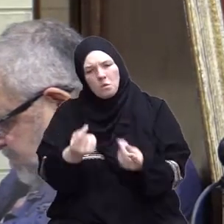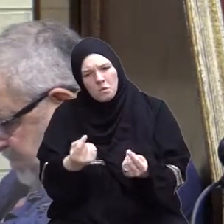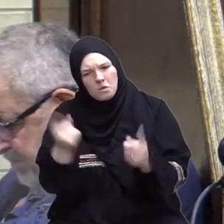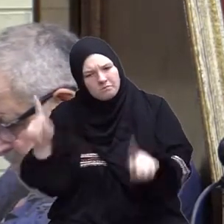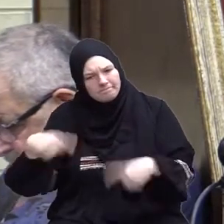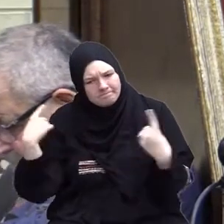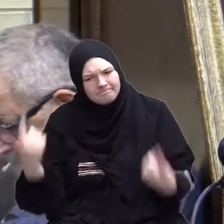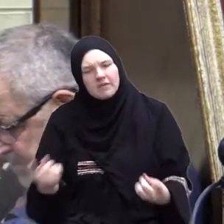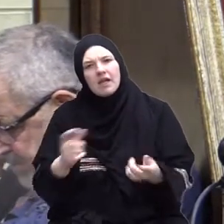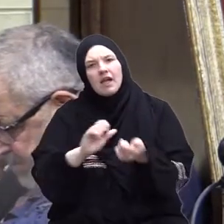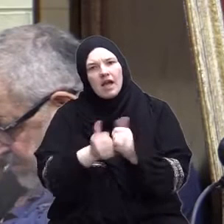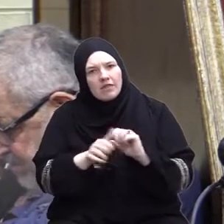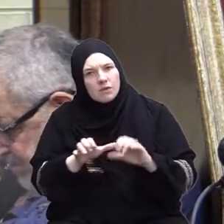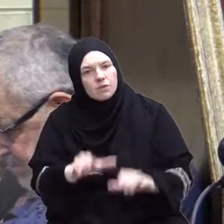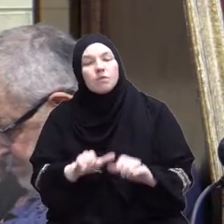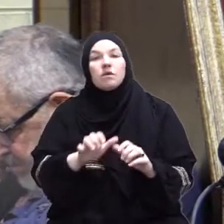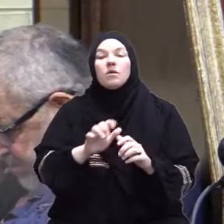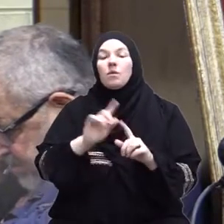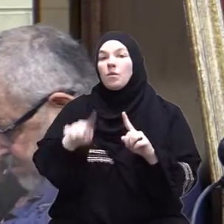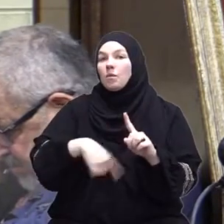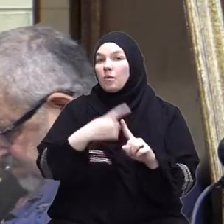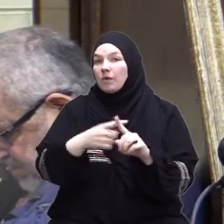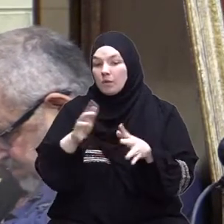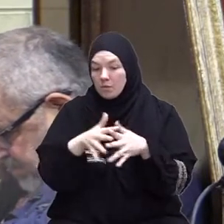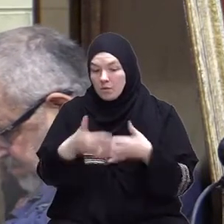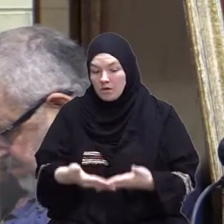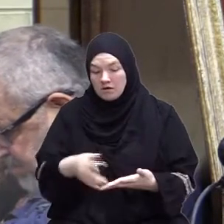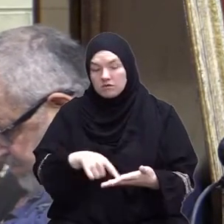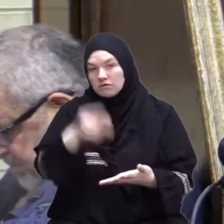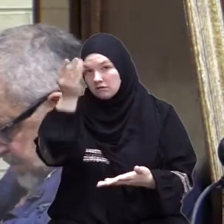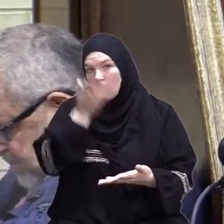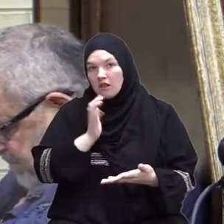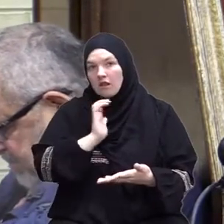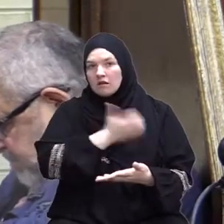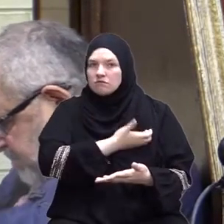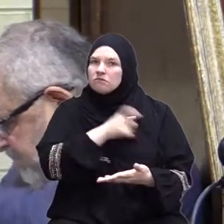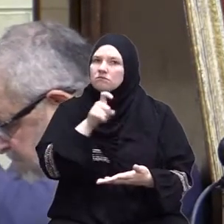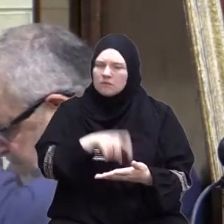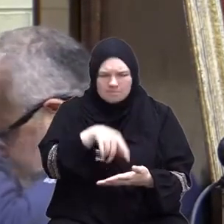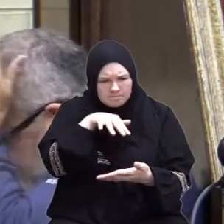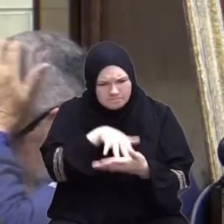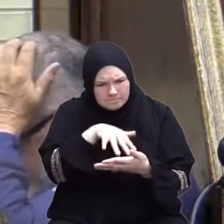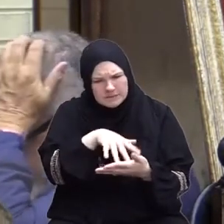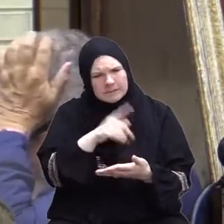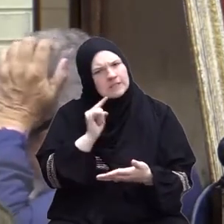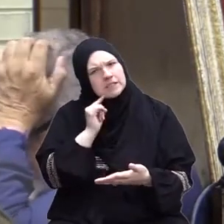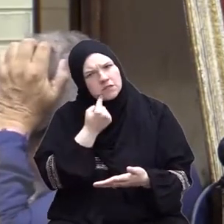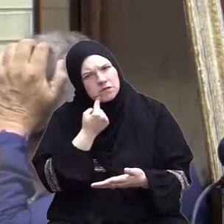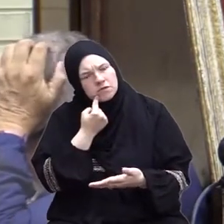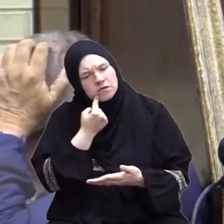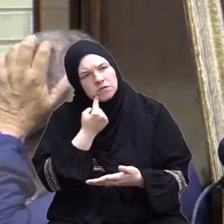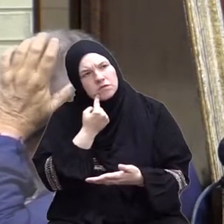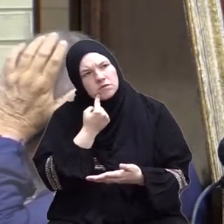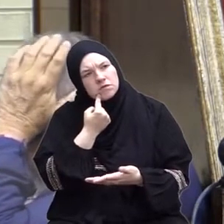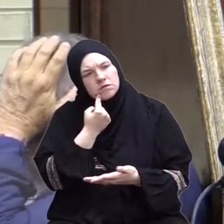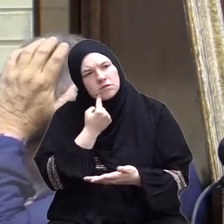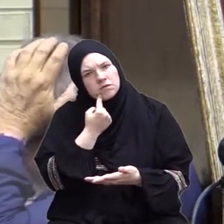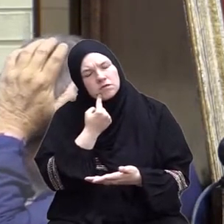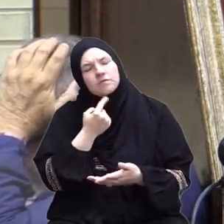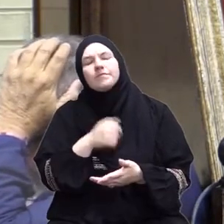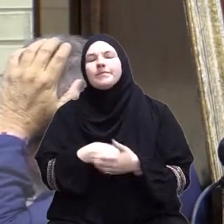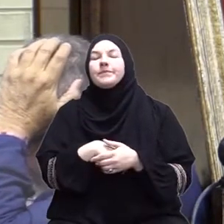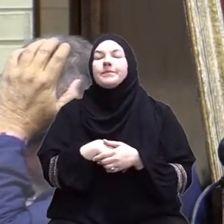been doing. Especially whatever the Quran tells us, we have to take it and study it, and then we can expand on this if